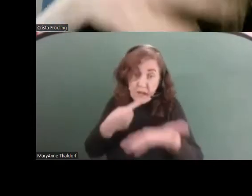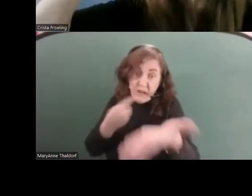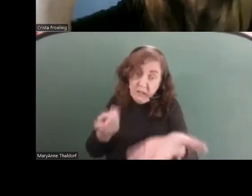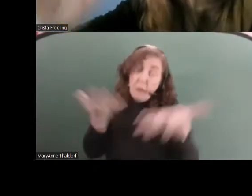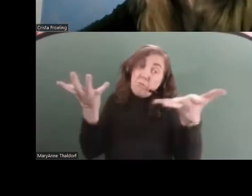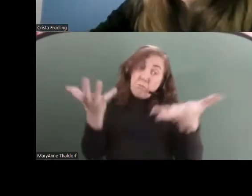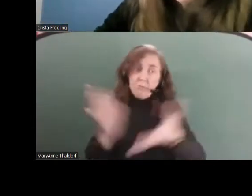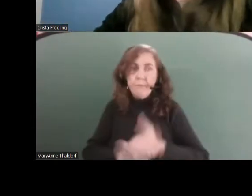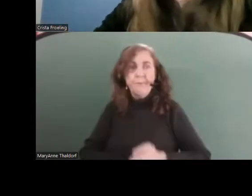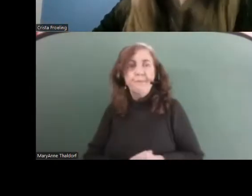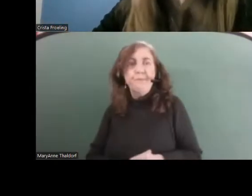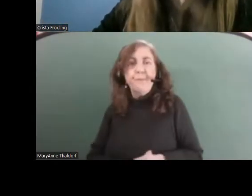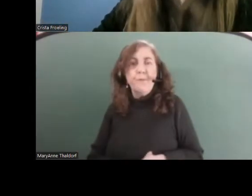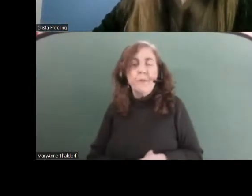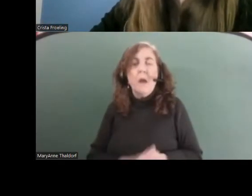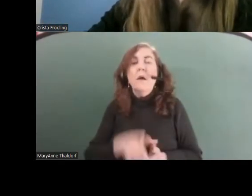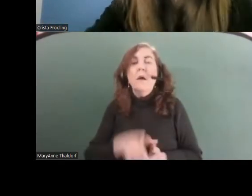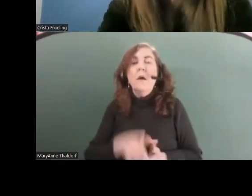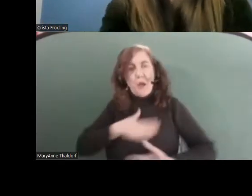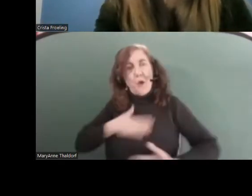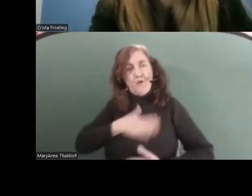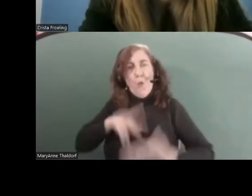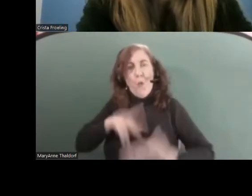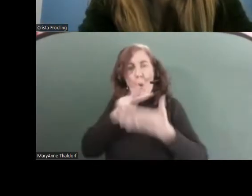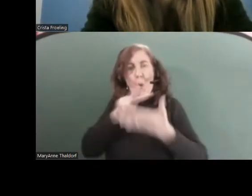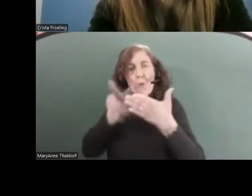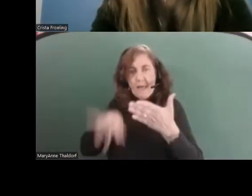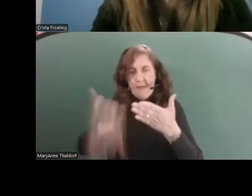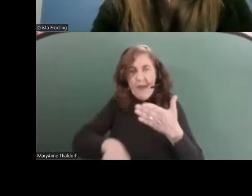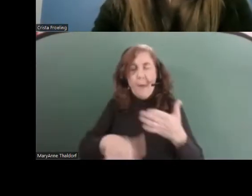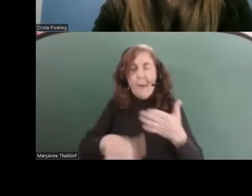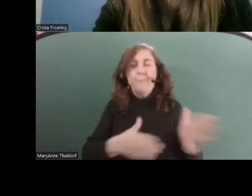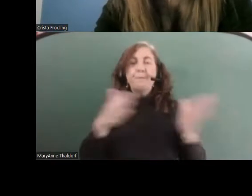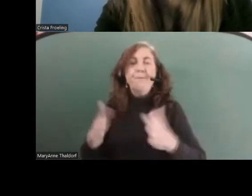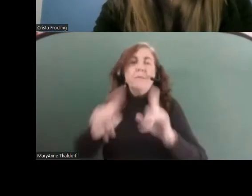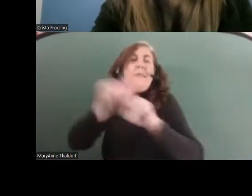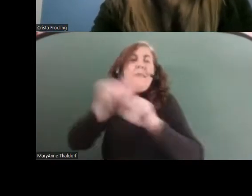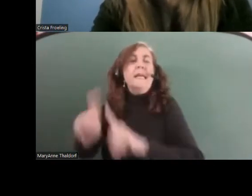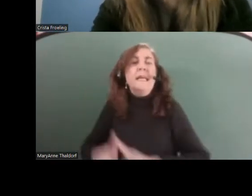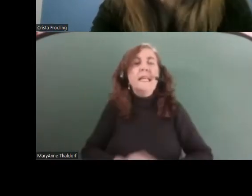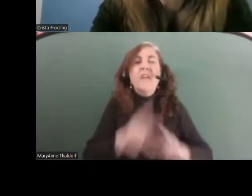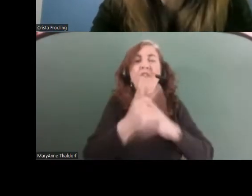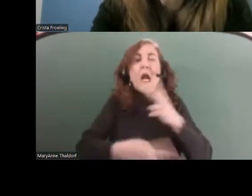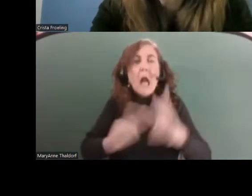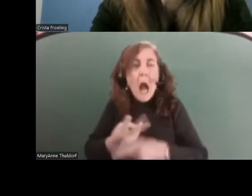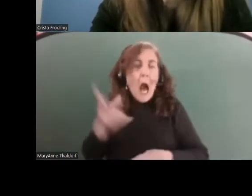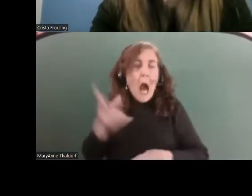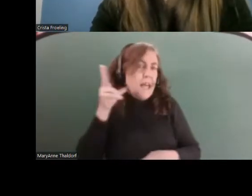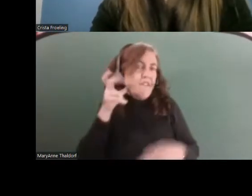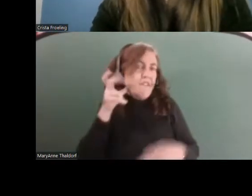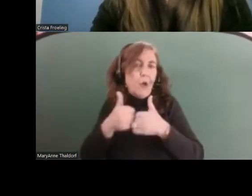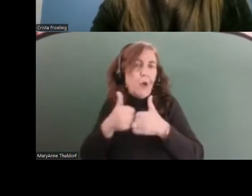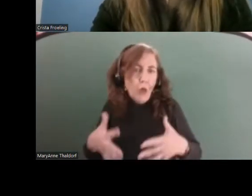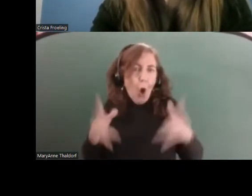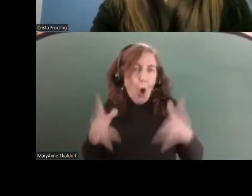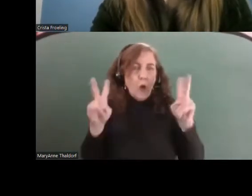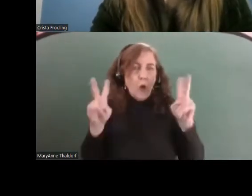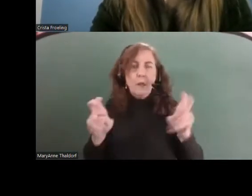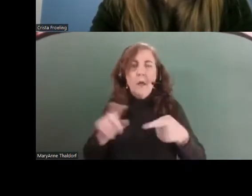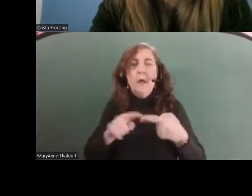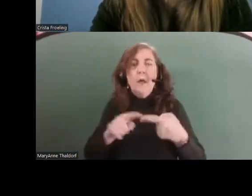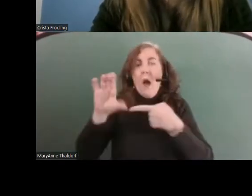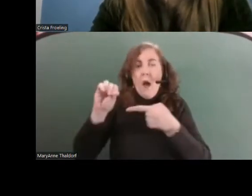So anyway, you guys can have fun with that. So types of hearing loss, there's conductive, and that's